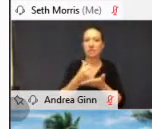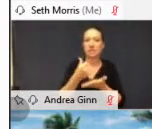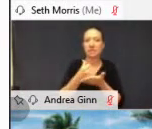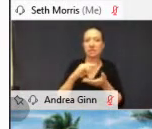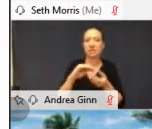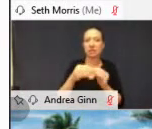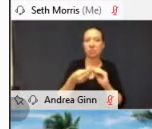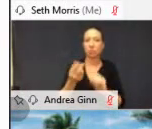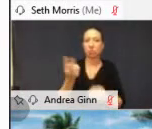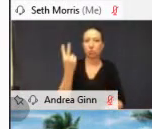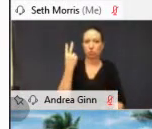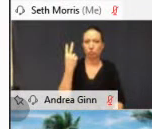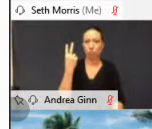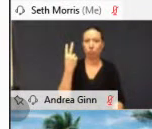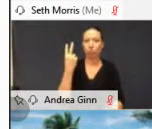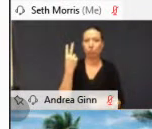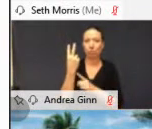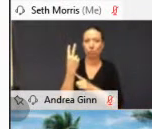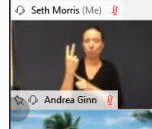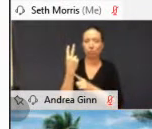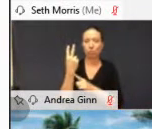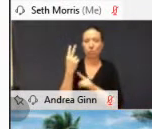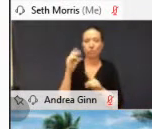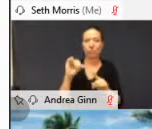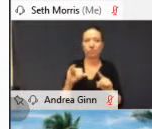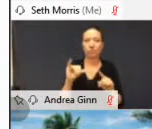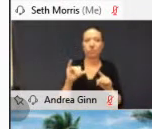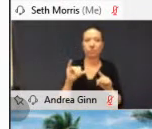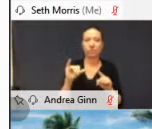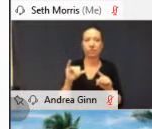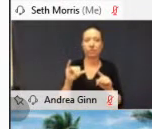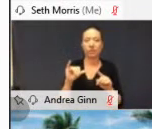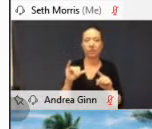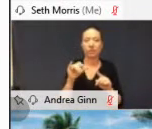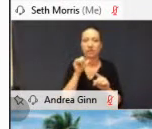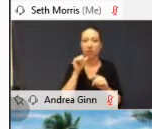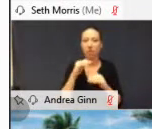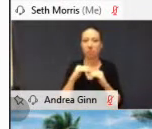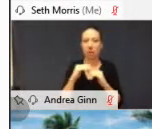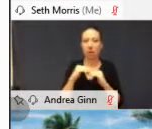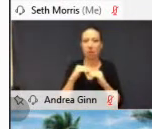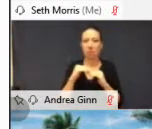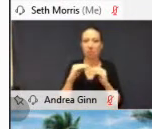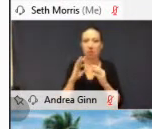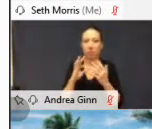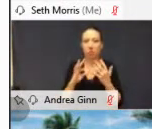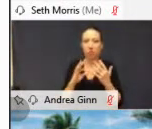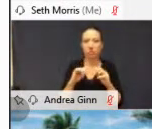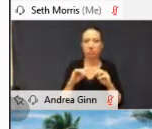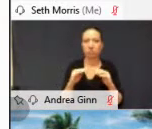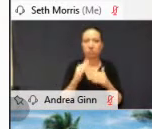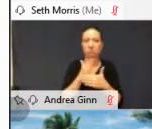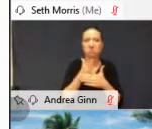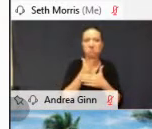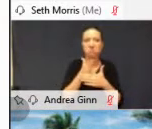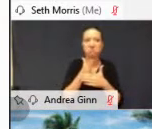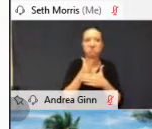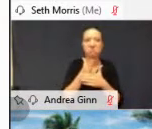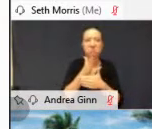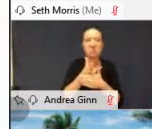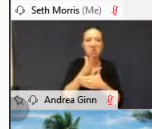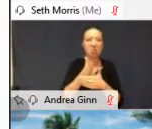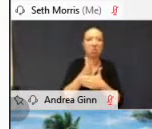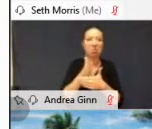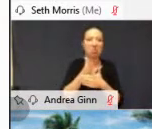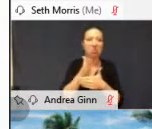more subsidies than the lowest option, and would sort of provide a middle level generosity